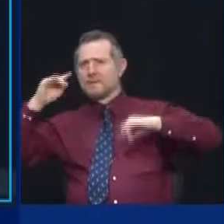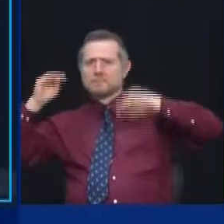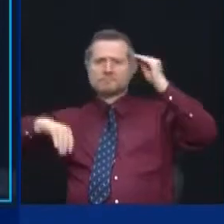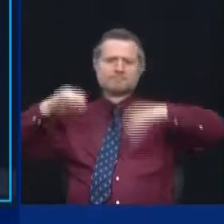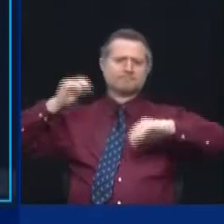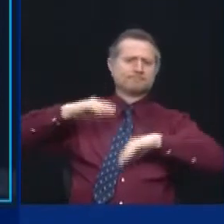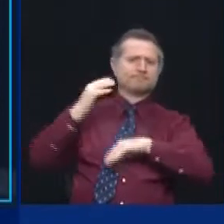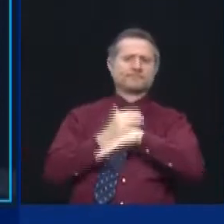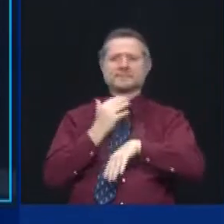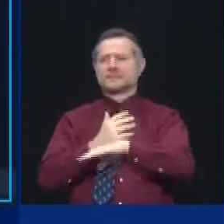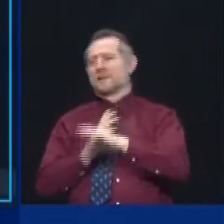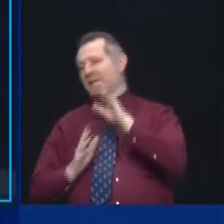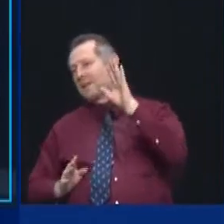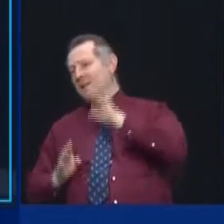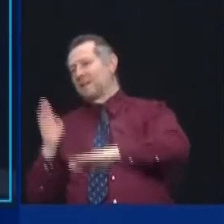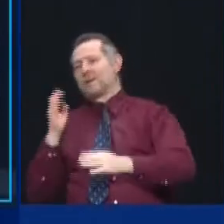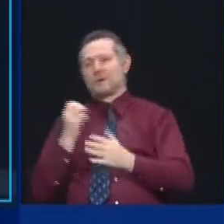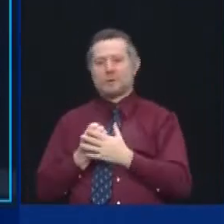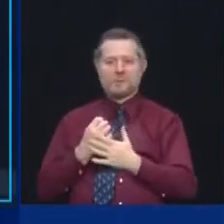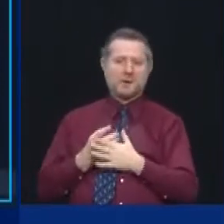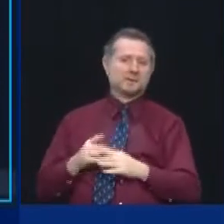different point. We are in a